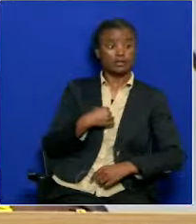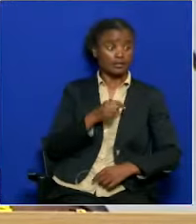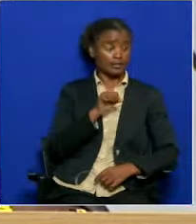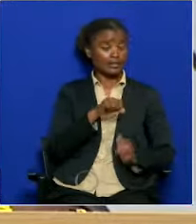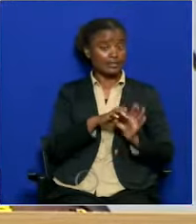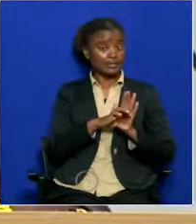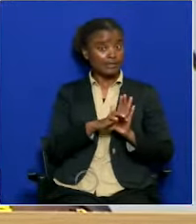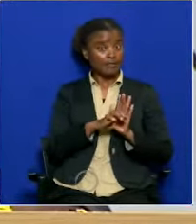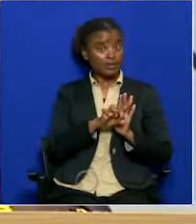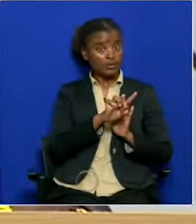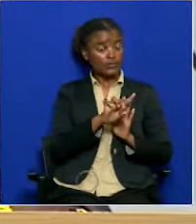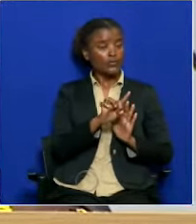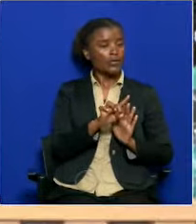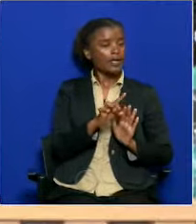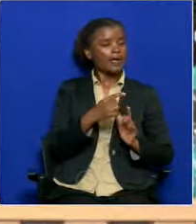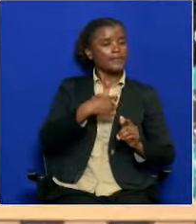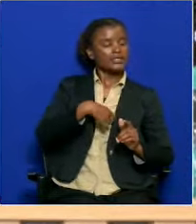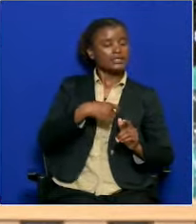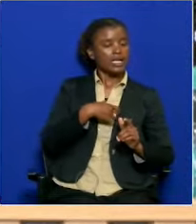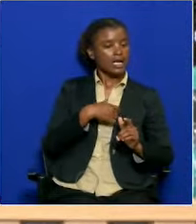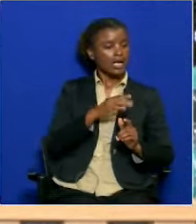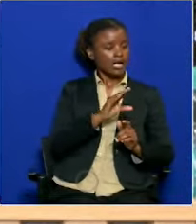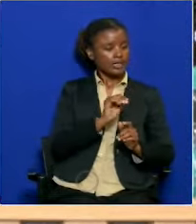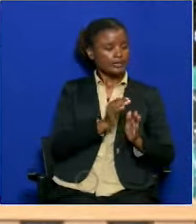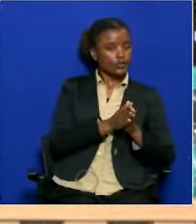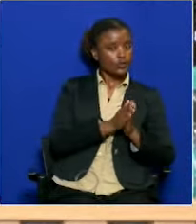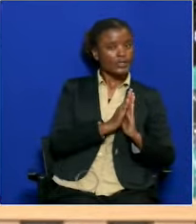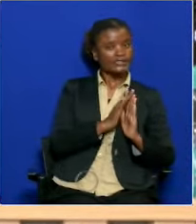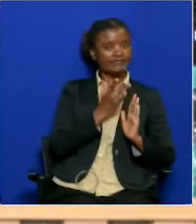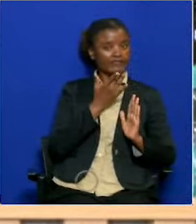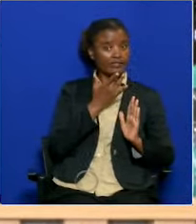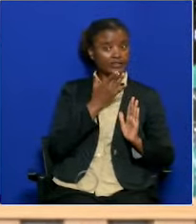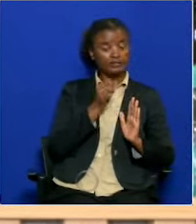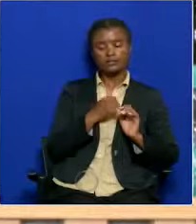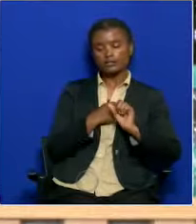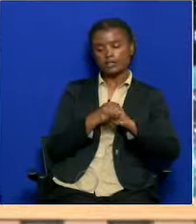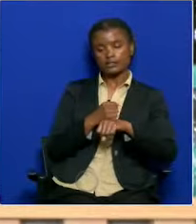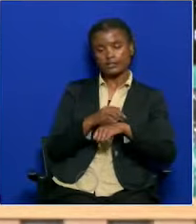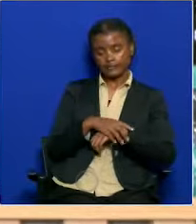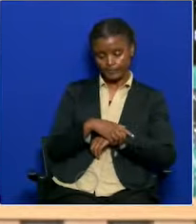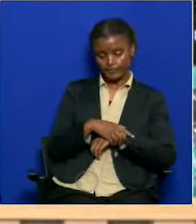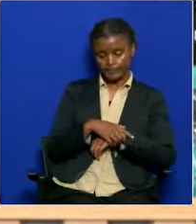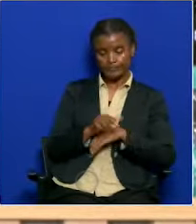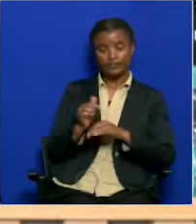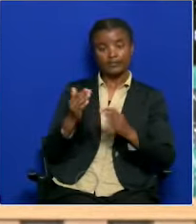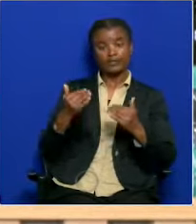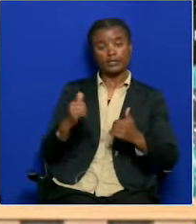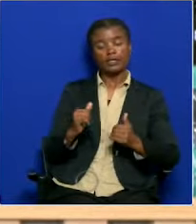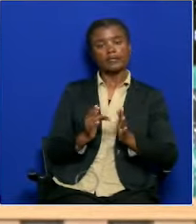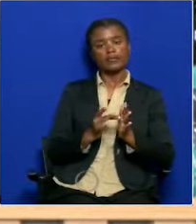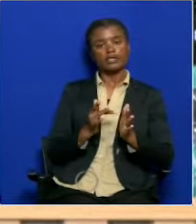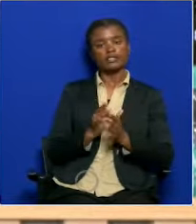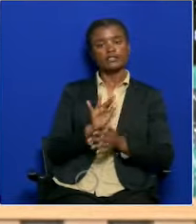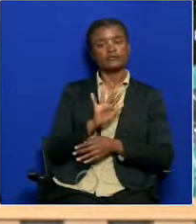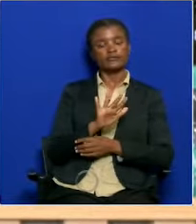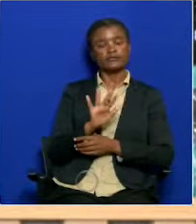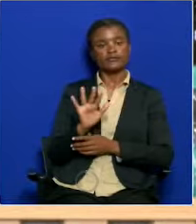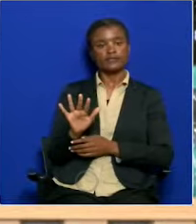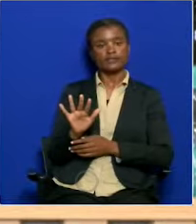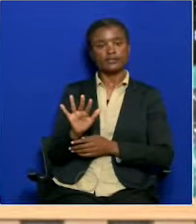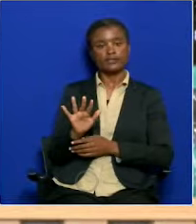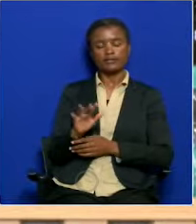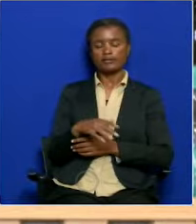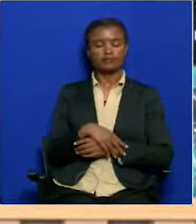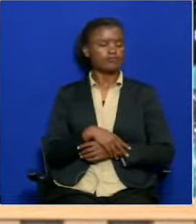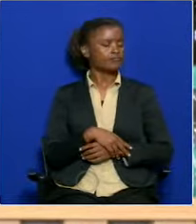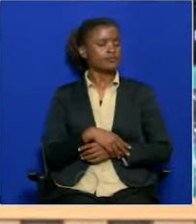All right. And if you go to page 55, Not a personal favor.